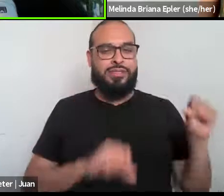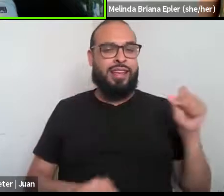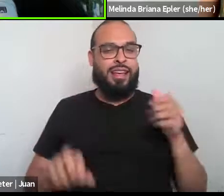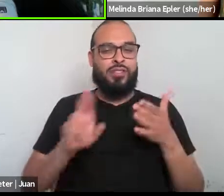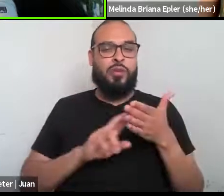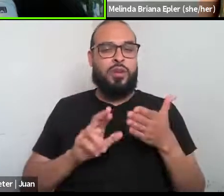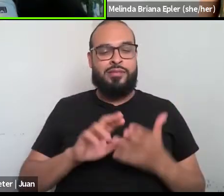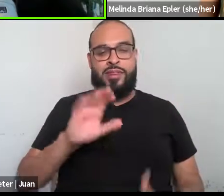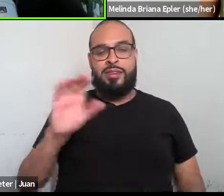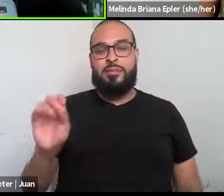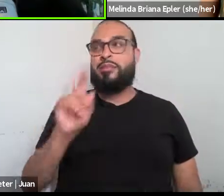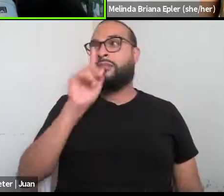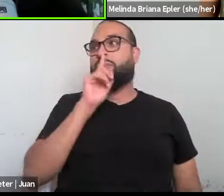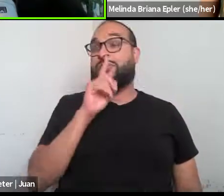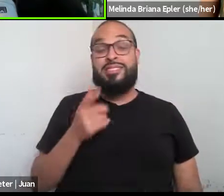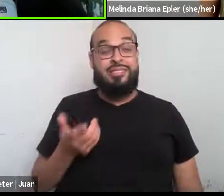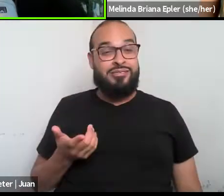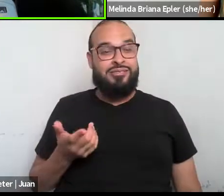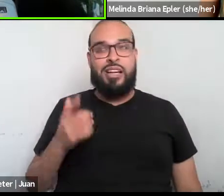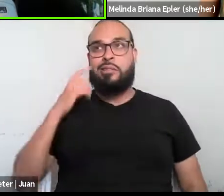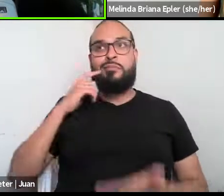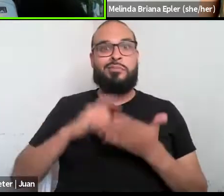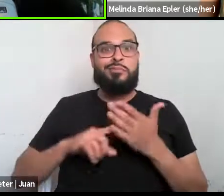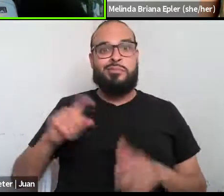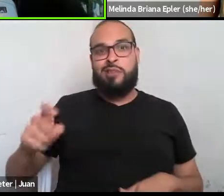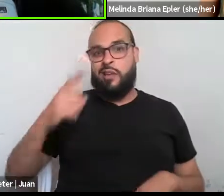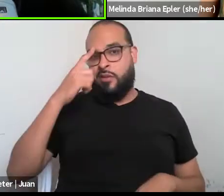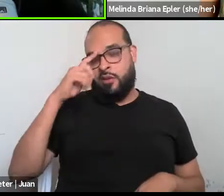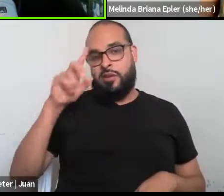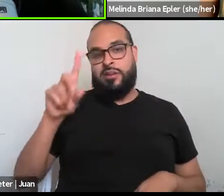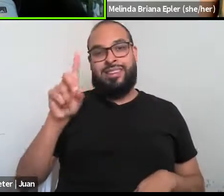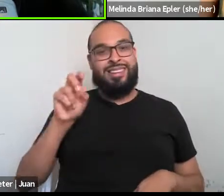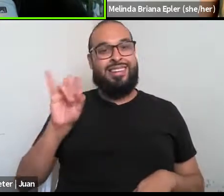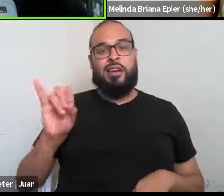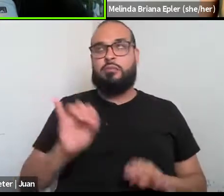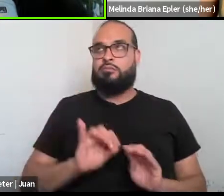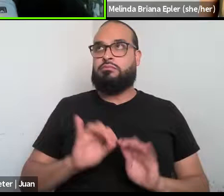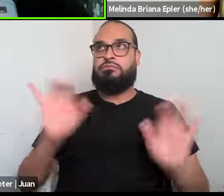the need for diversity, equity, and inclusion became very clear.